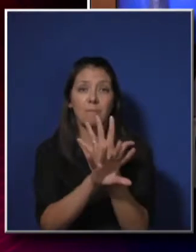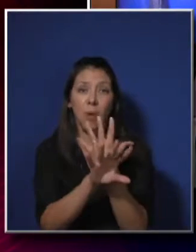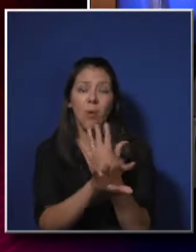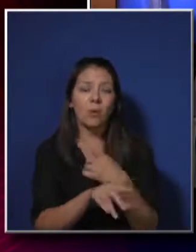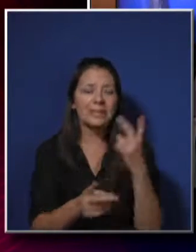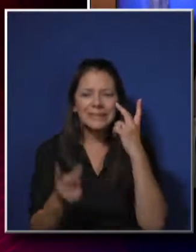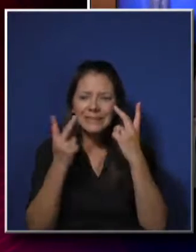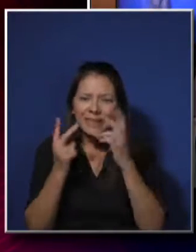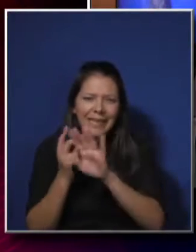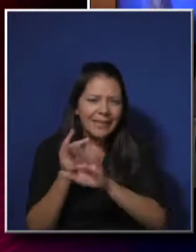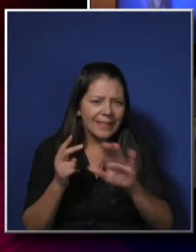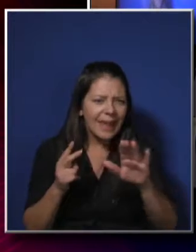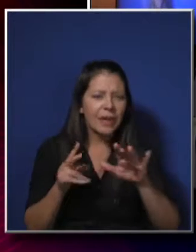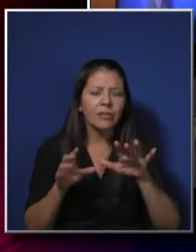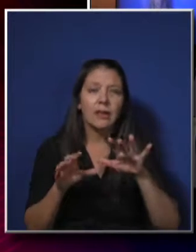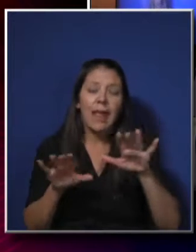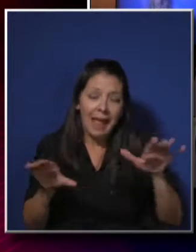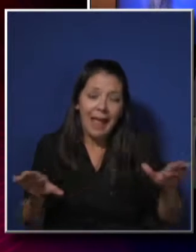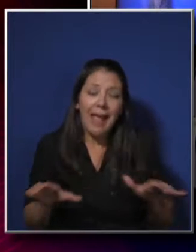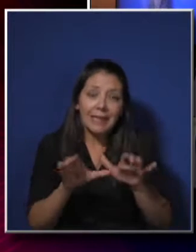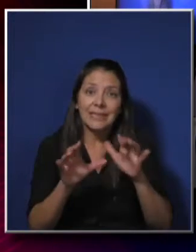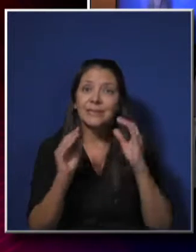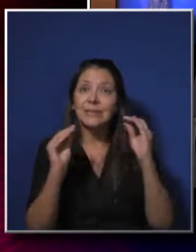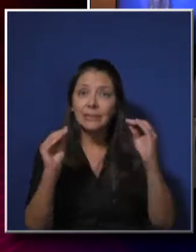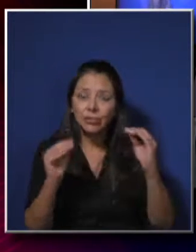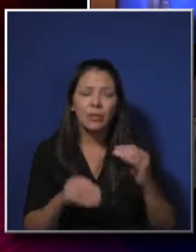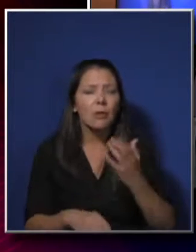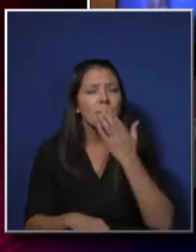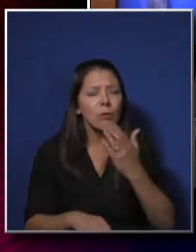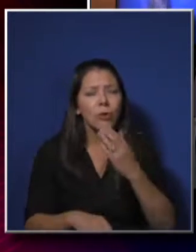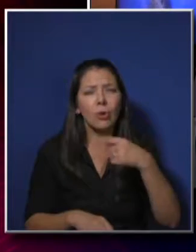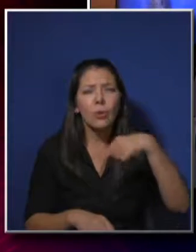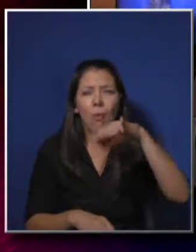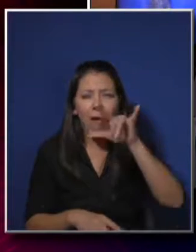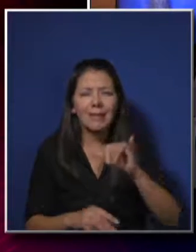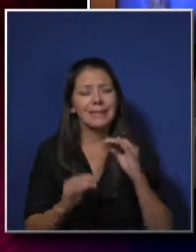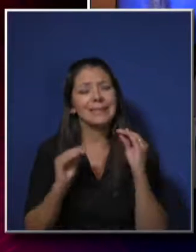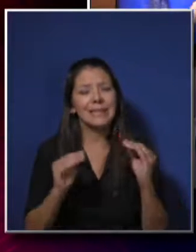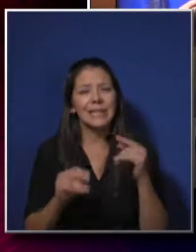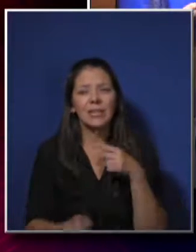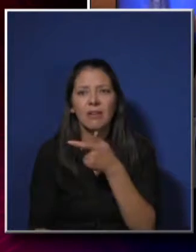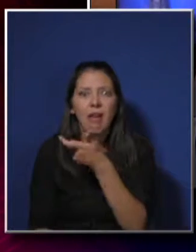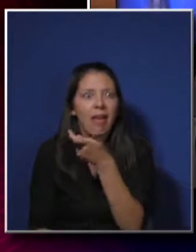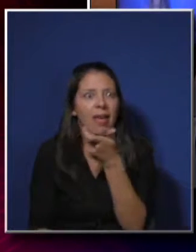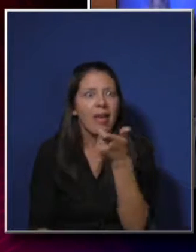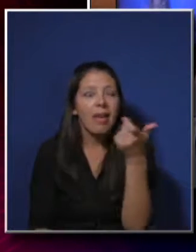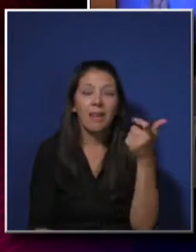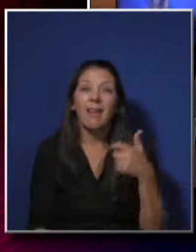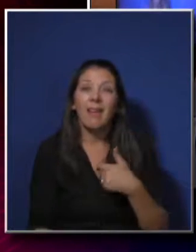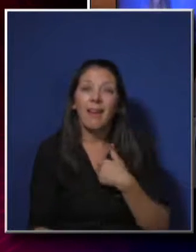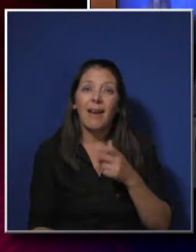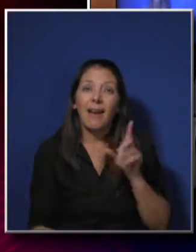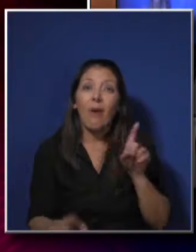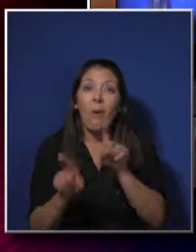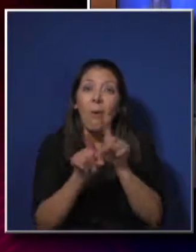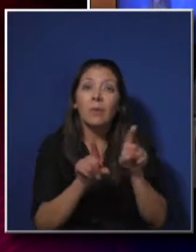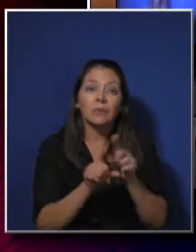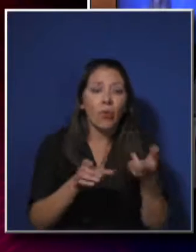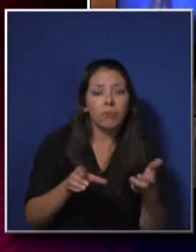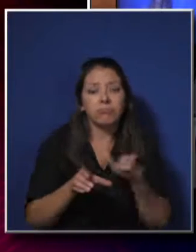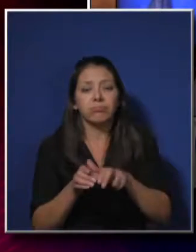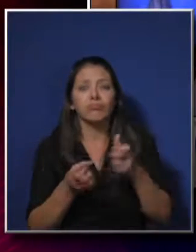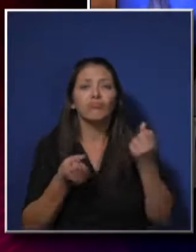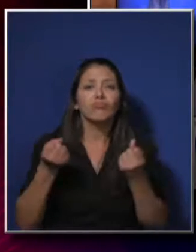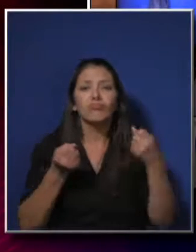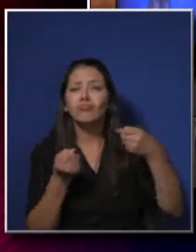and seeing active teaching and good quality teaching. And I've also got to jump in a car and drive around to almost to the border.